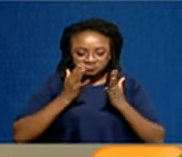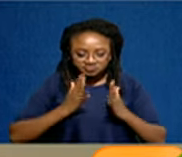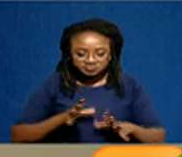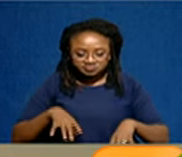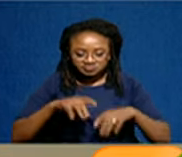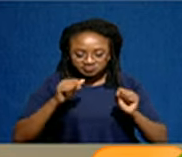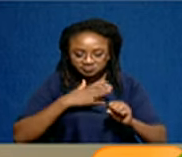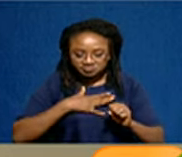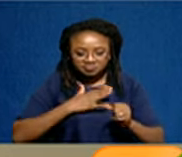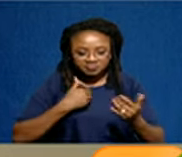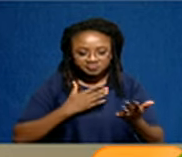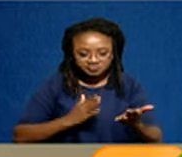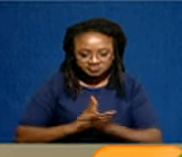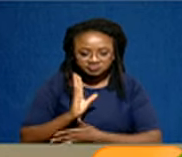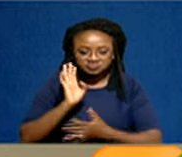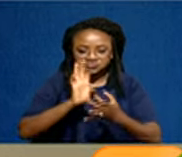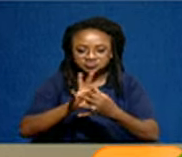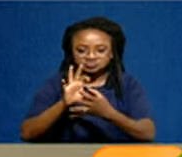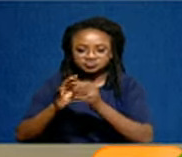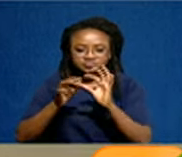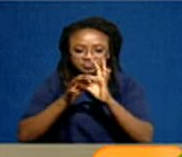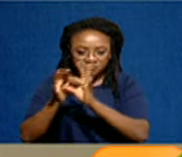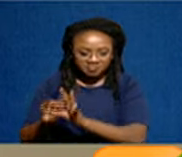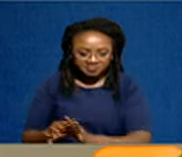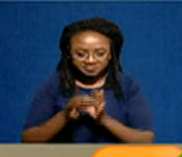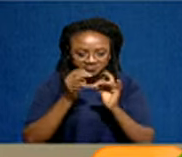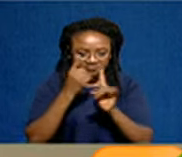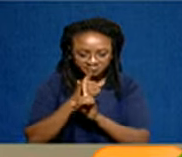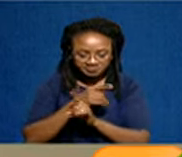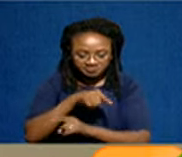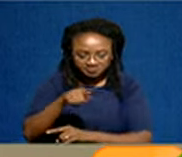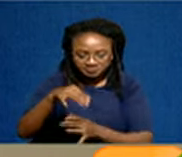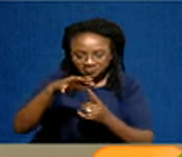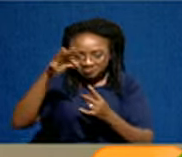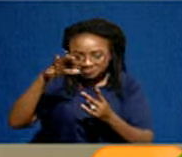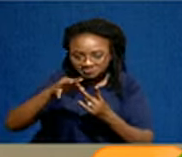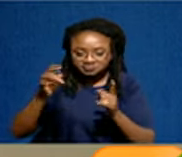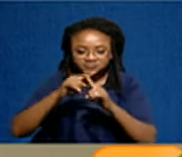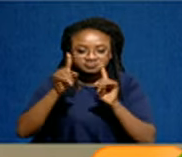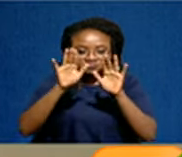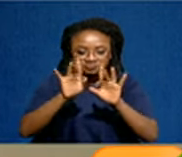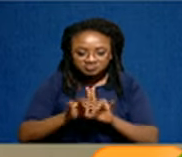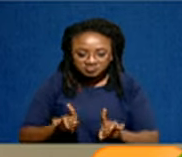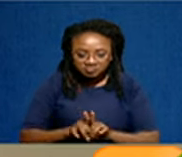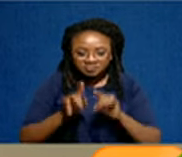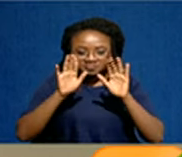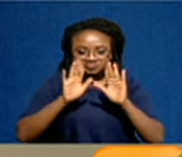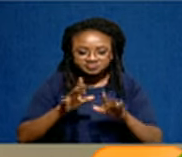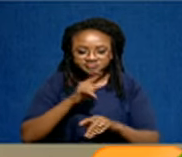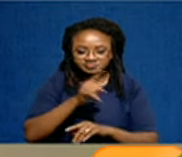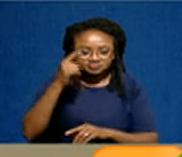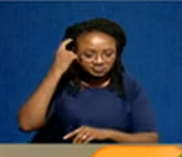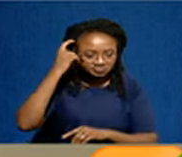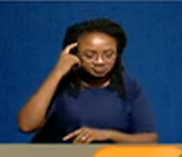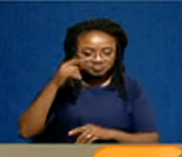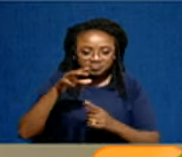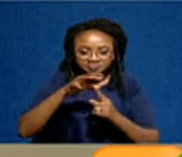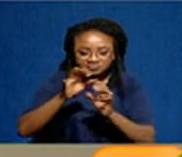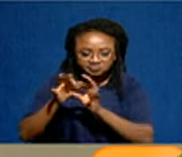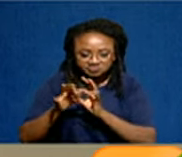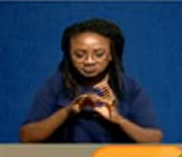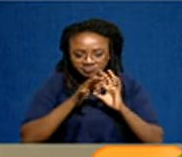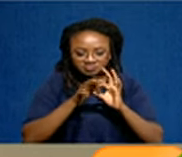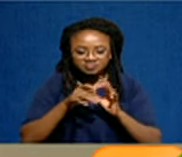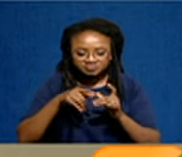their choice, but then unions must also remember that unionism is about a give and take. The president himself was